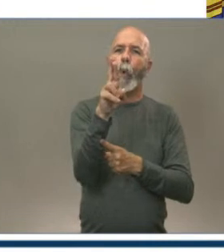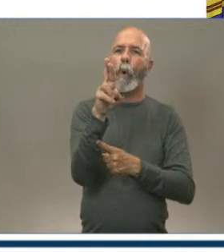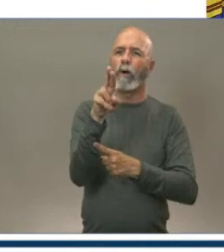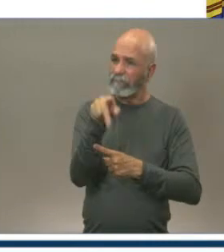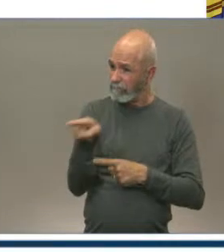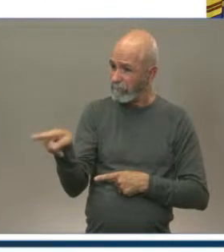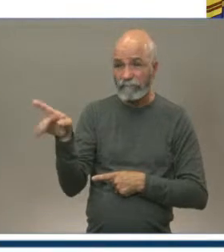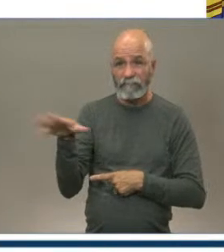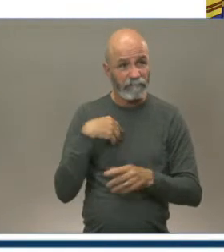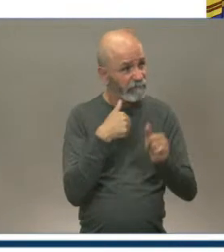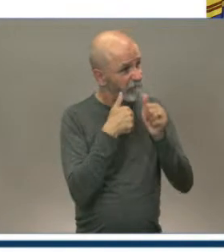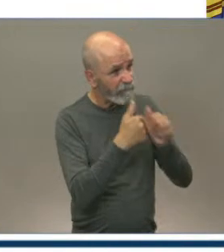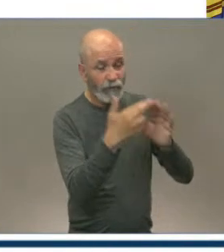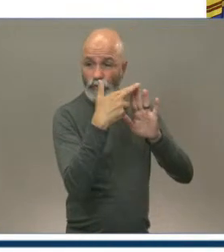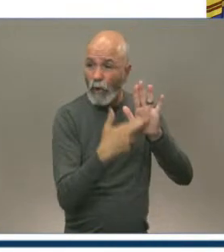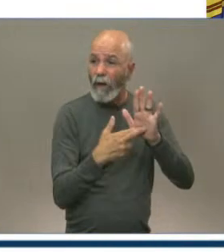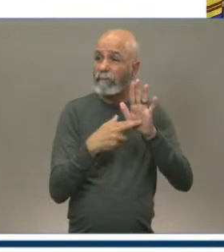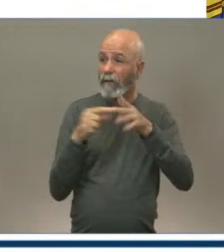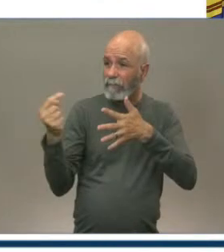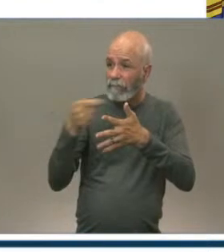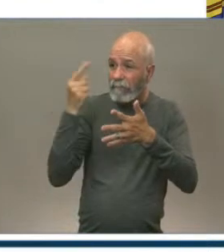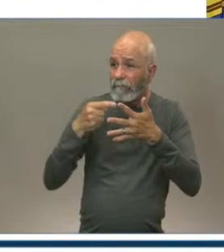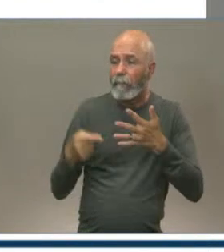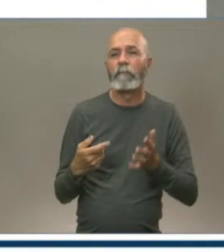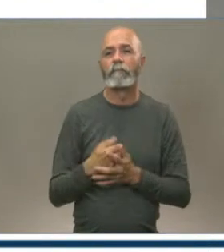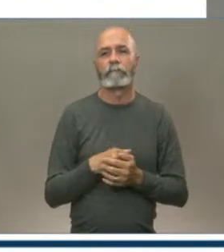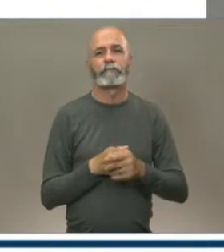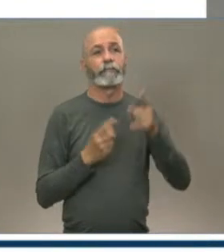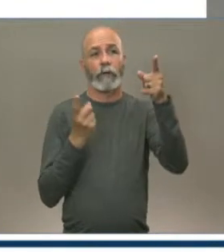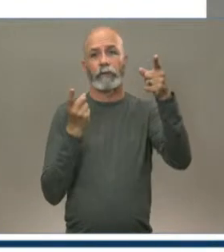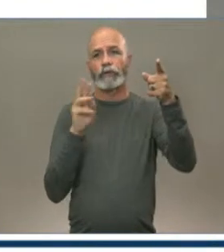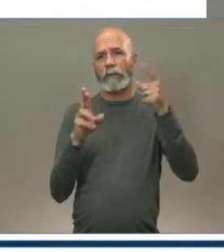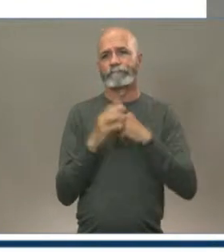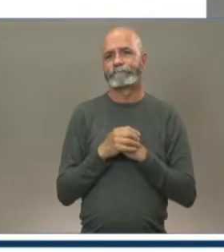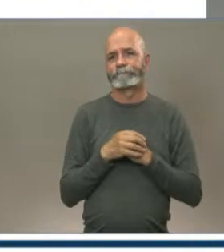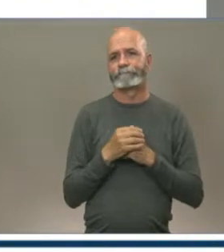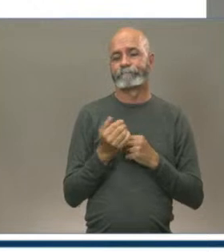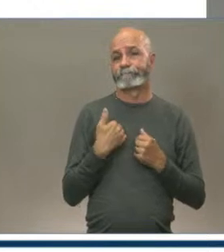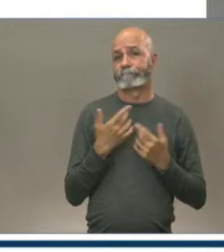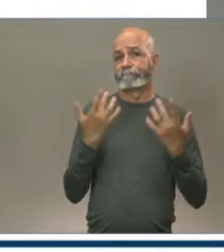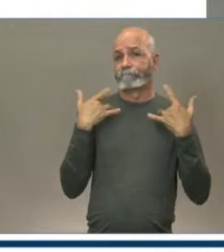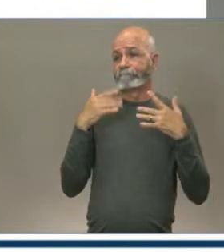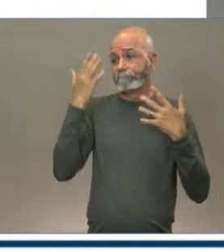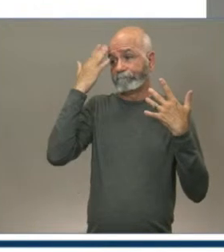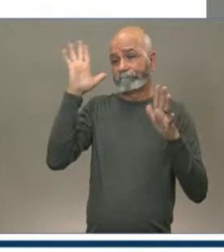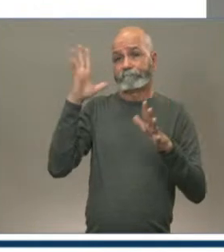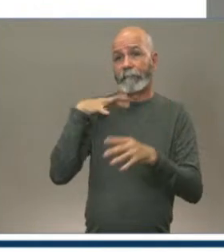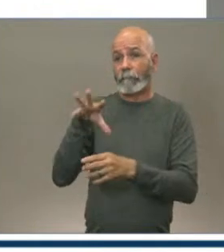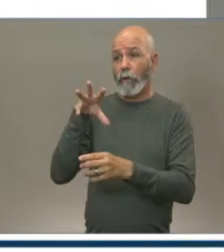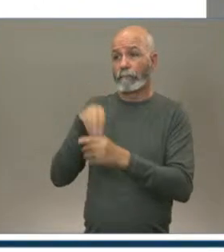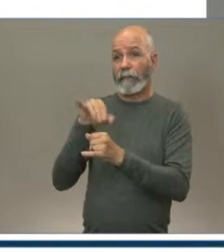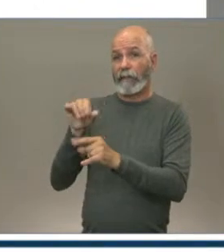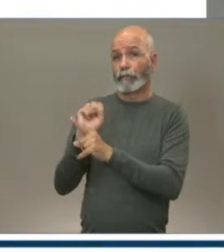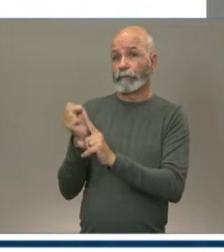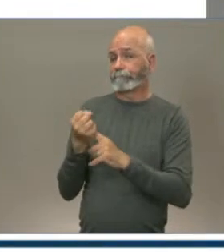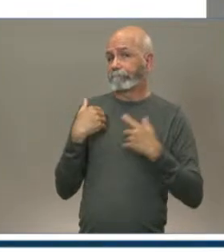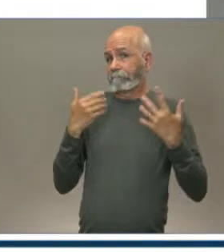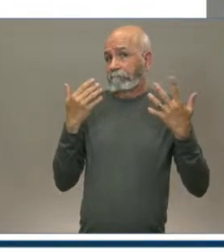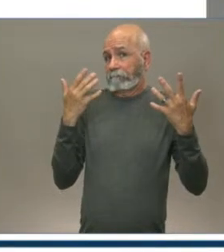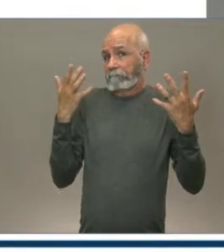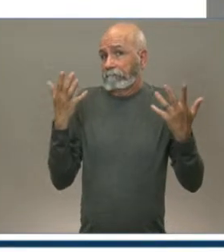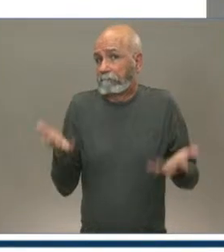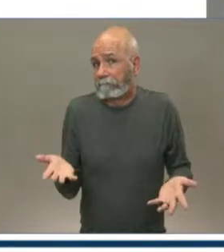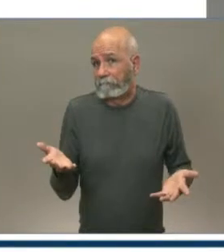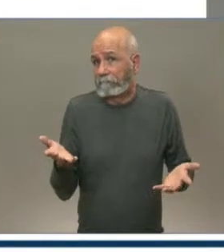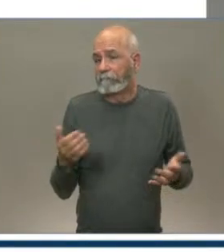place there. So I'm not involved in specifics of any one outbreak. That is the role of the regional